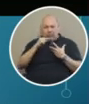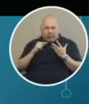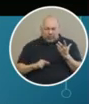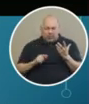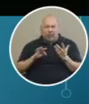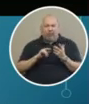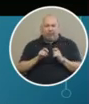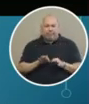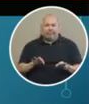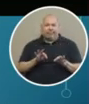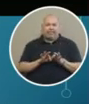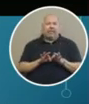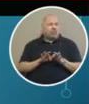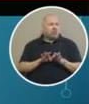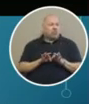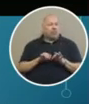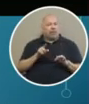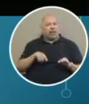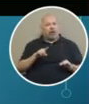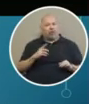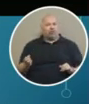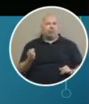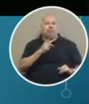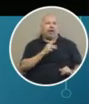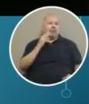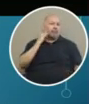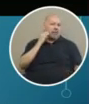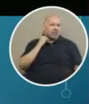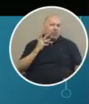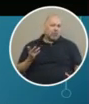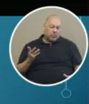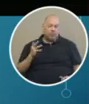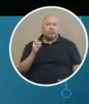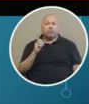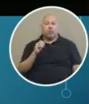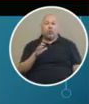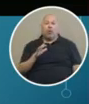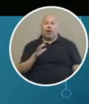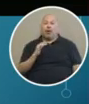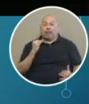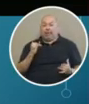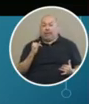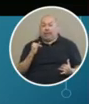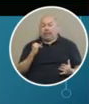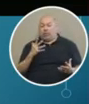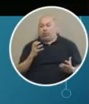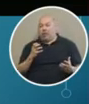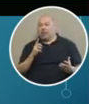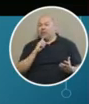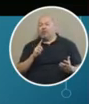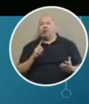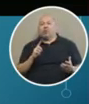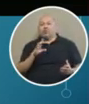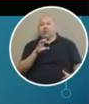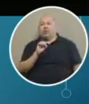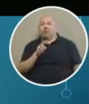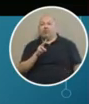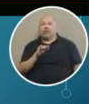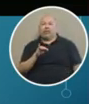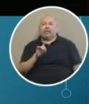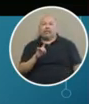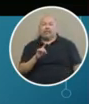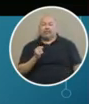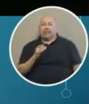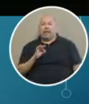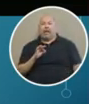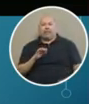criteria of essential travel, they are being returned to Mexico. They're looking in terms of for the